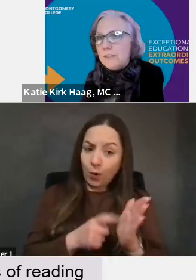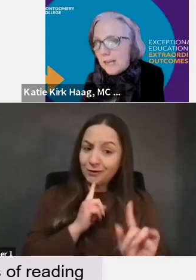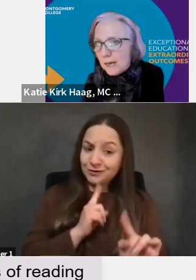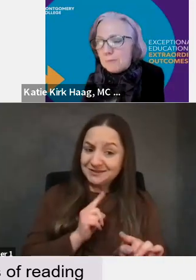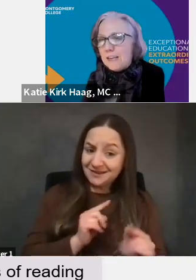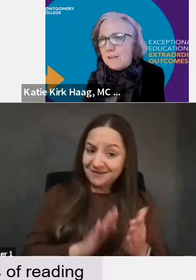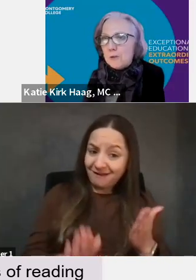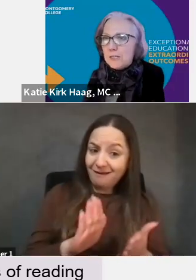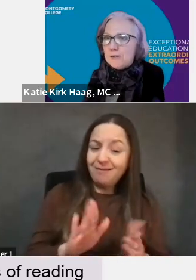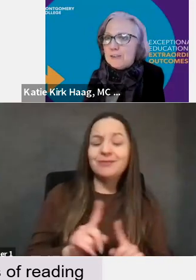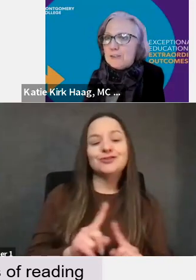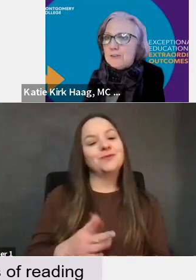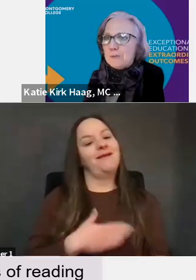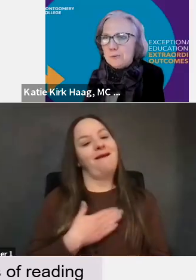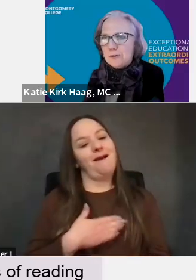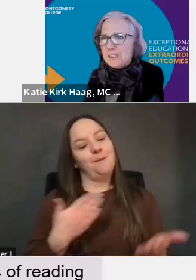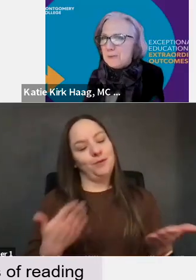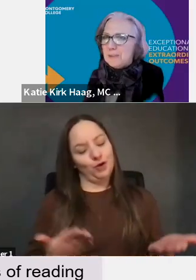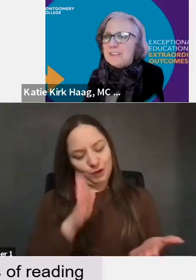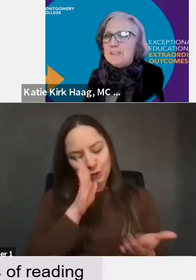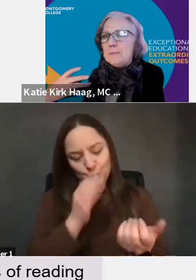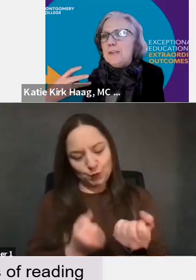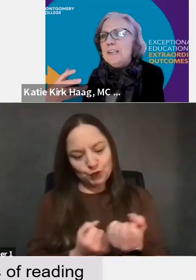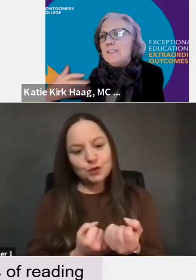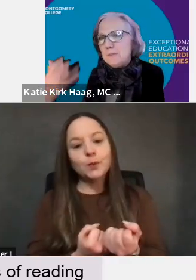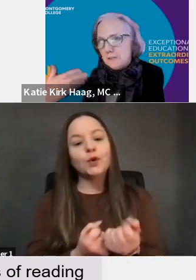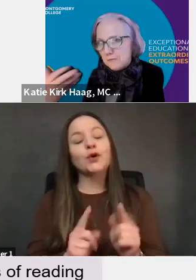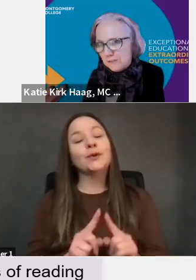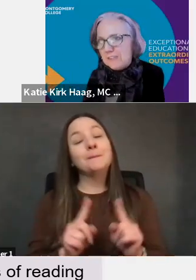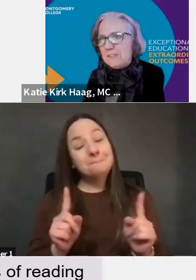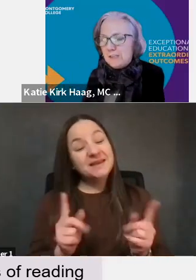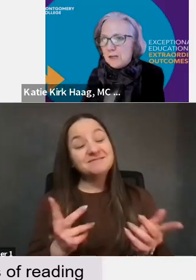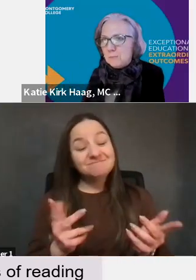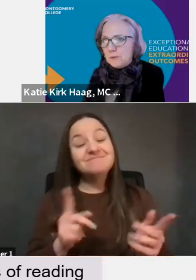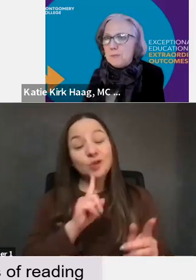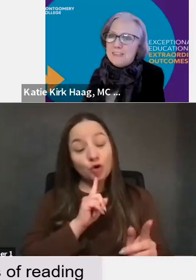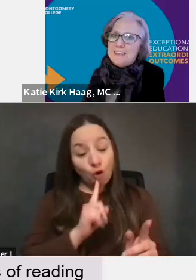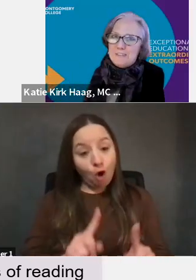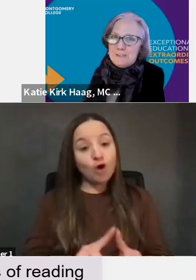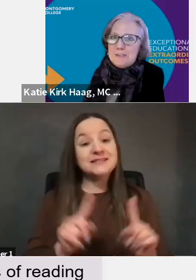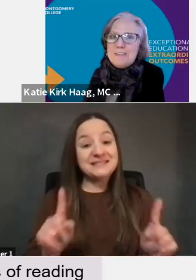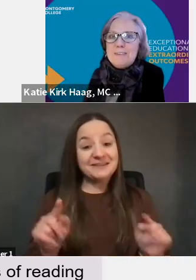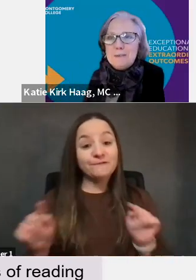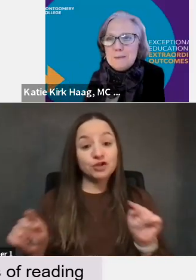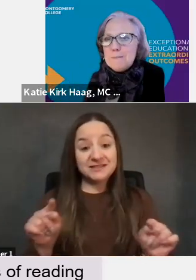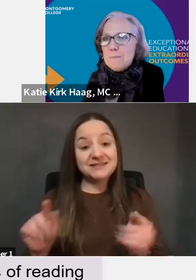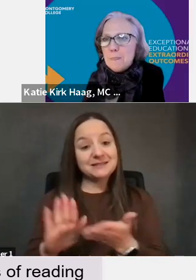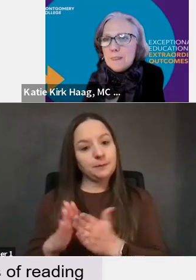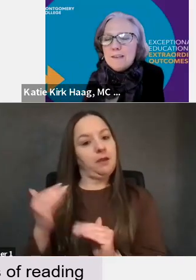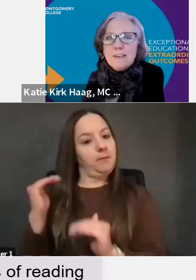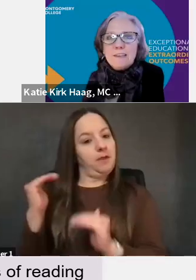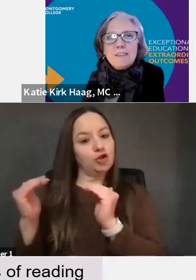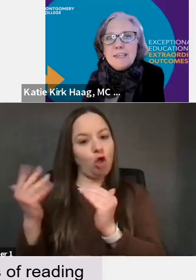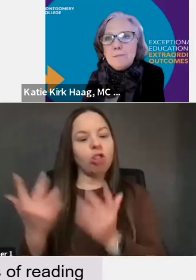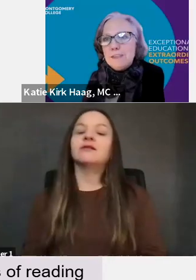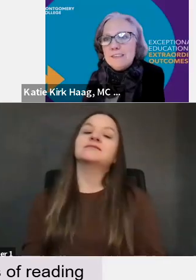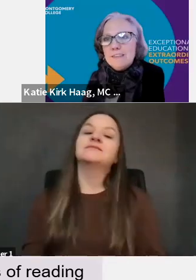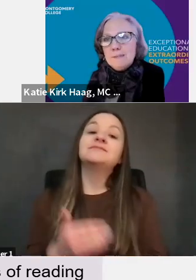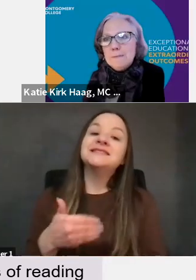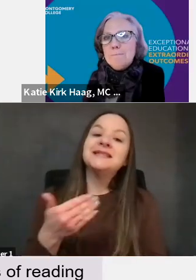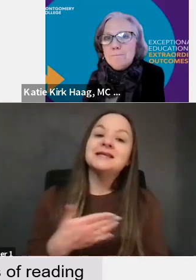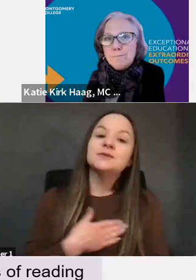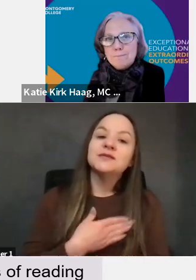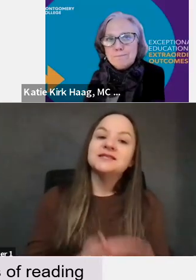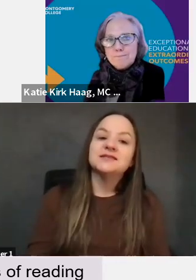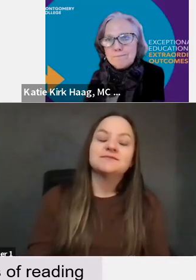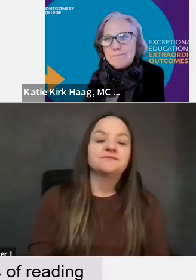we're really happy to have you here and are going to support you. But there's some differences that come with being an adult. Next slide,